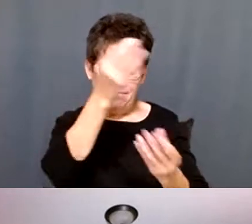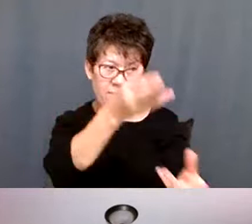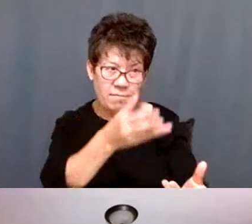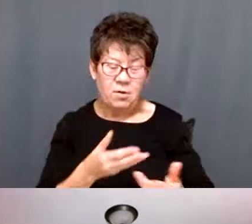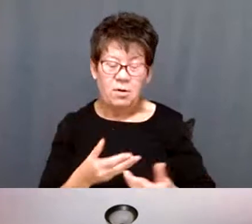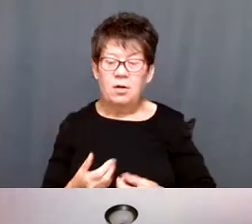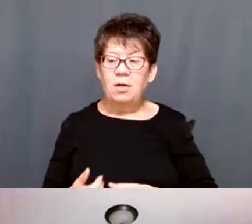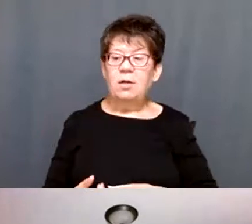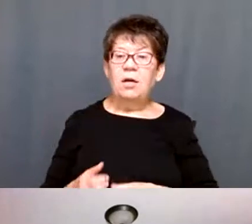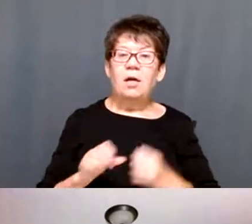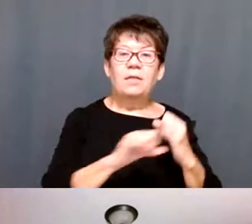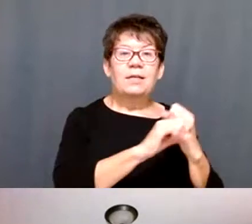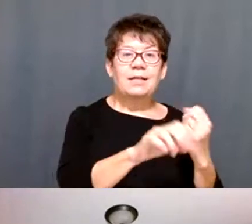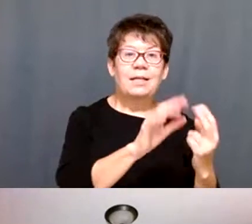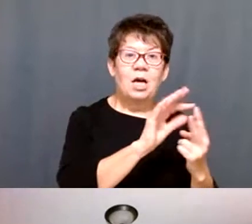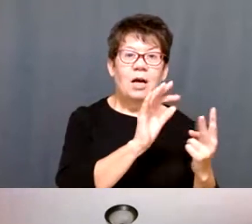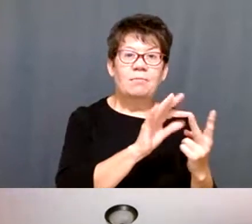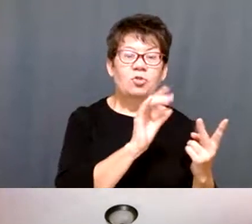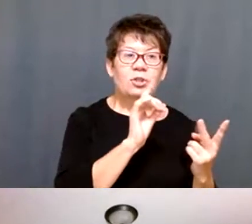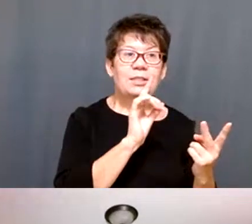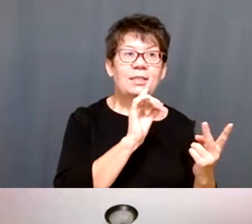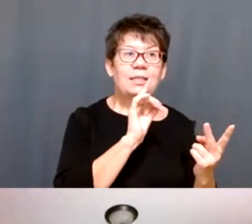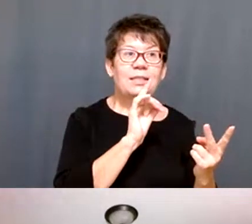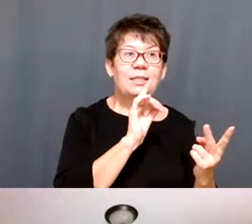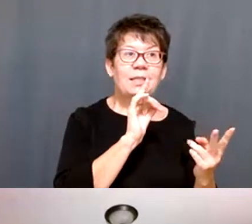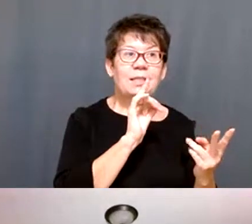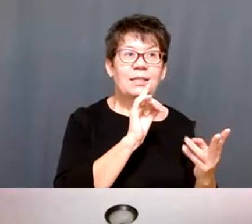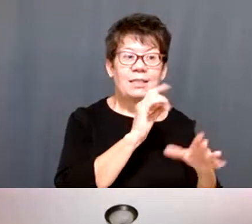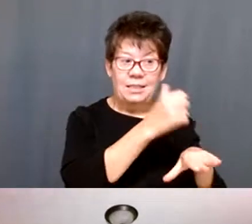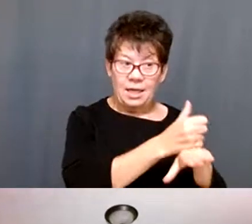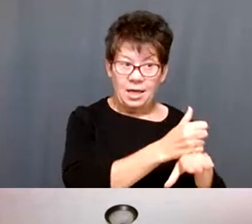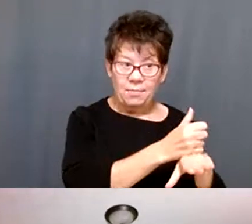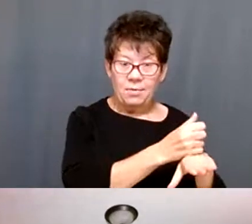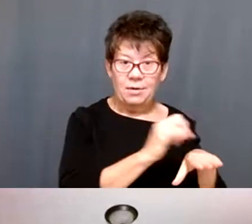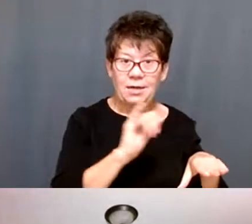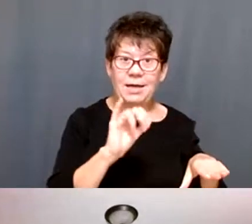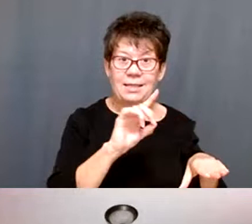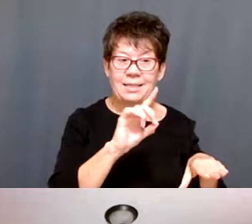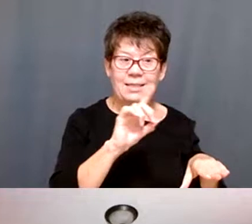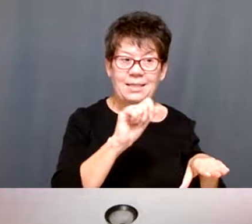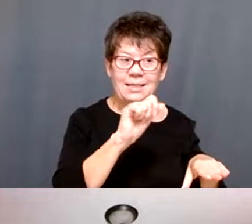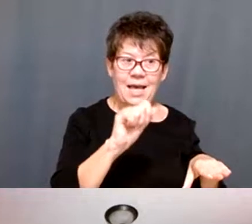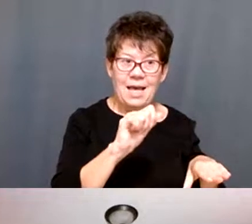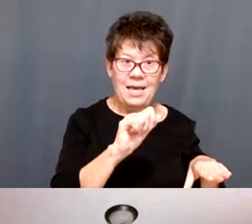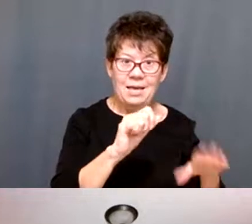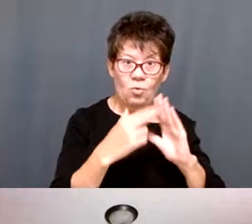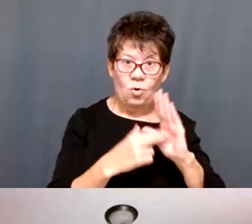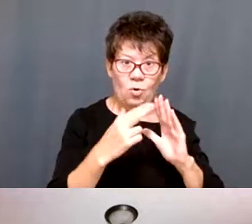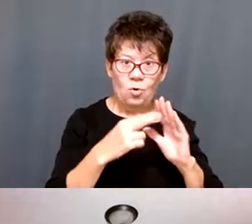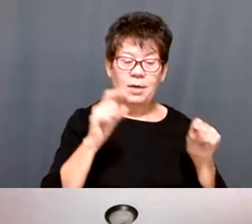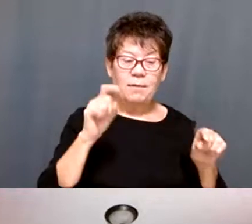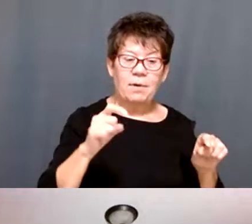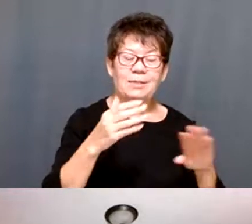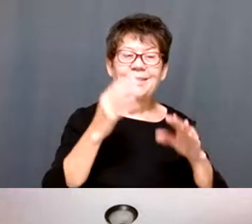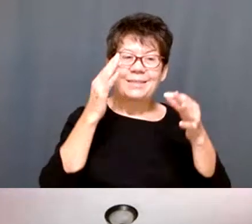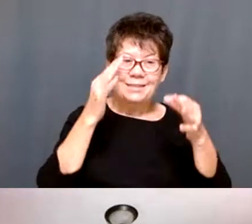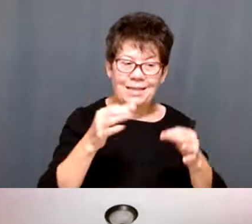The way the extended option is laid out in IDEA regulations is that you do have to make that decision before